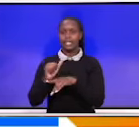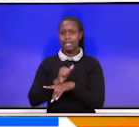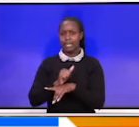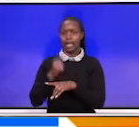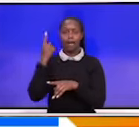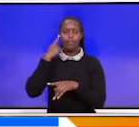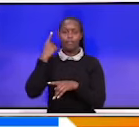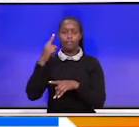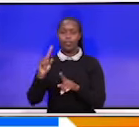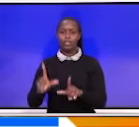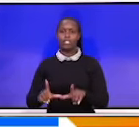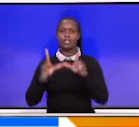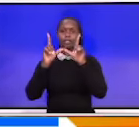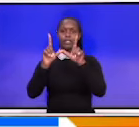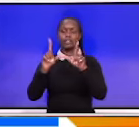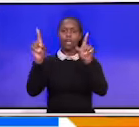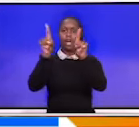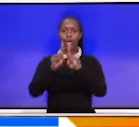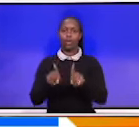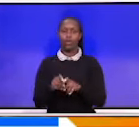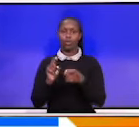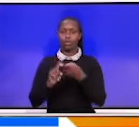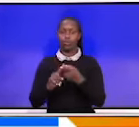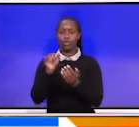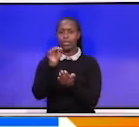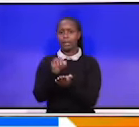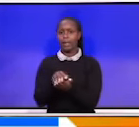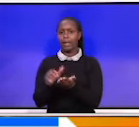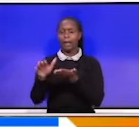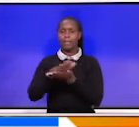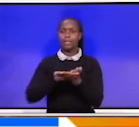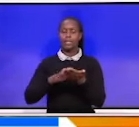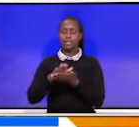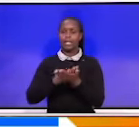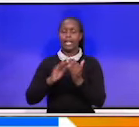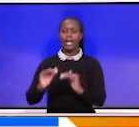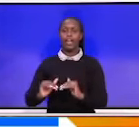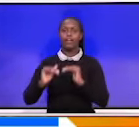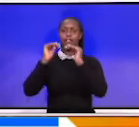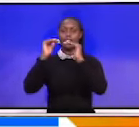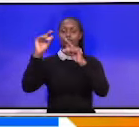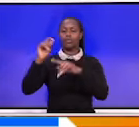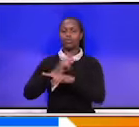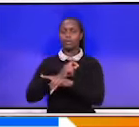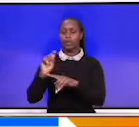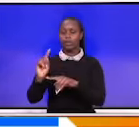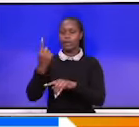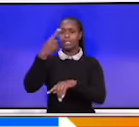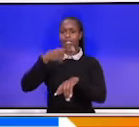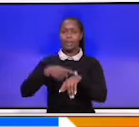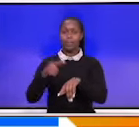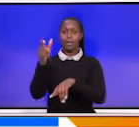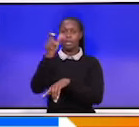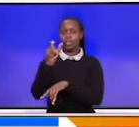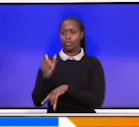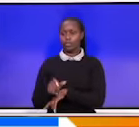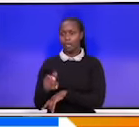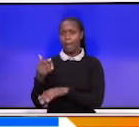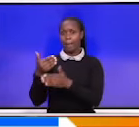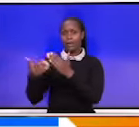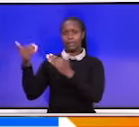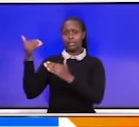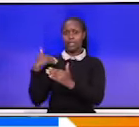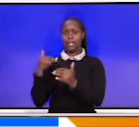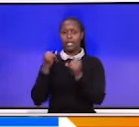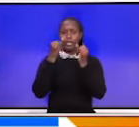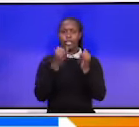and certification and watchkeeping, basic and advanced training for the first time in this region. Previously, individuals headed